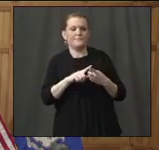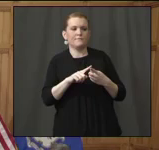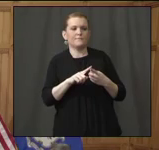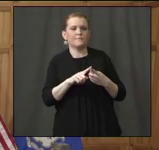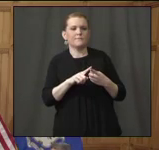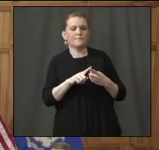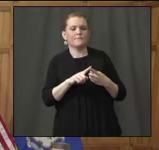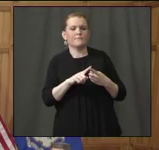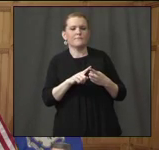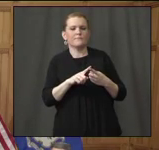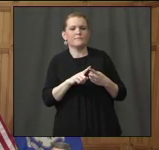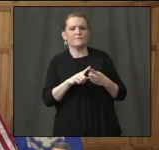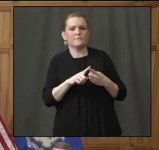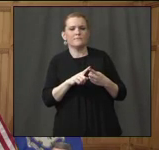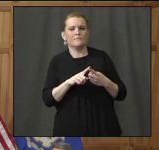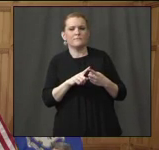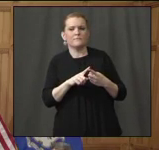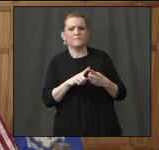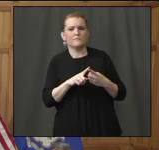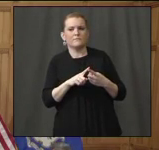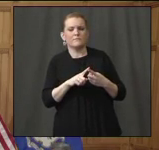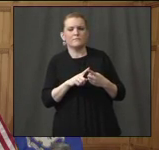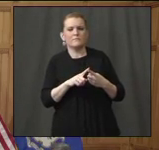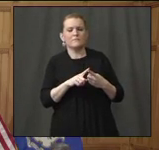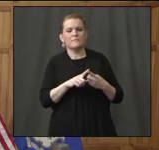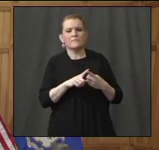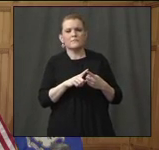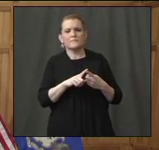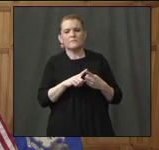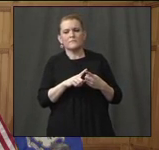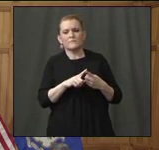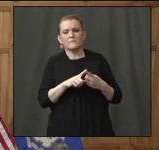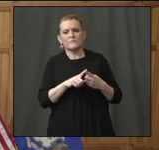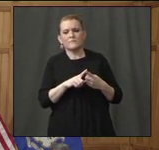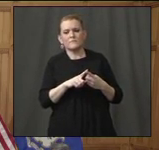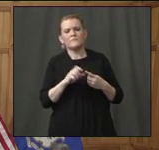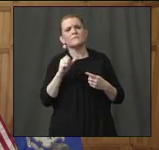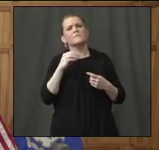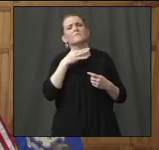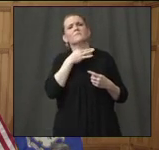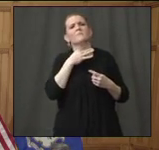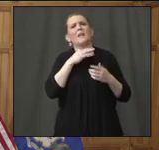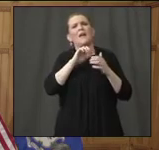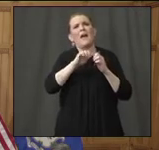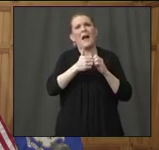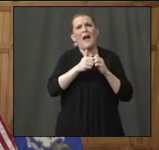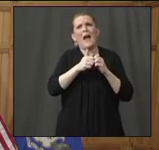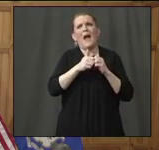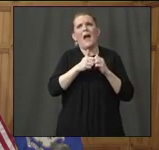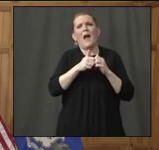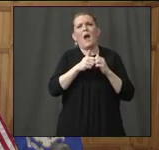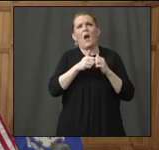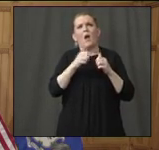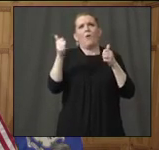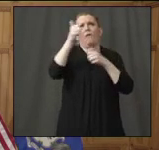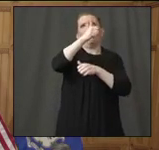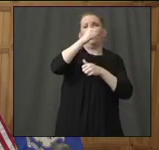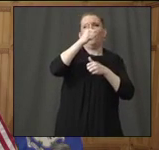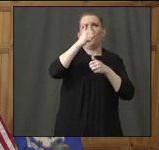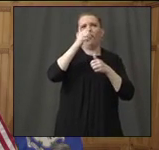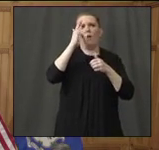do ECD is making sure that these loans are approved to real small businesses, including minorities,